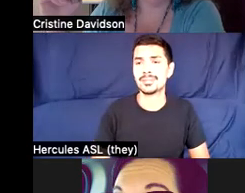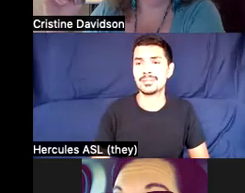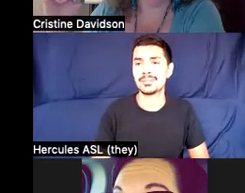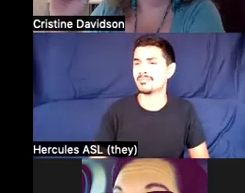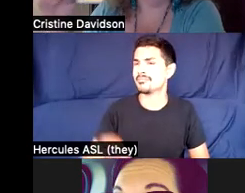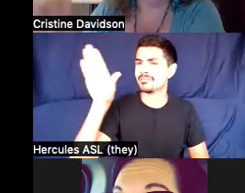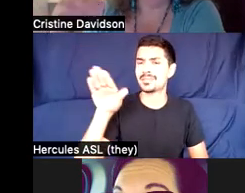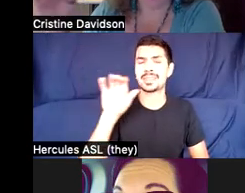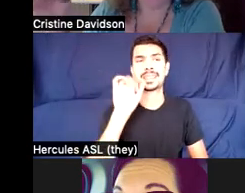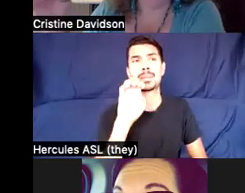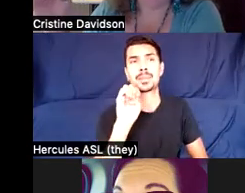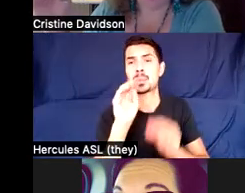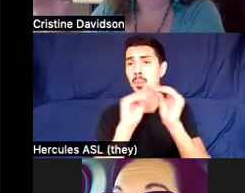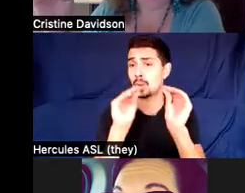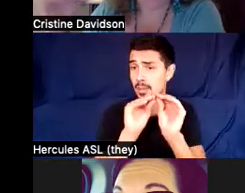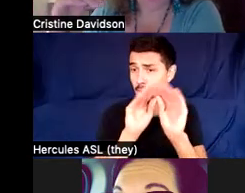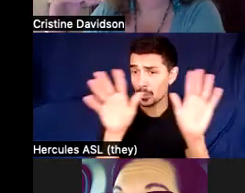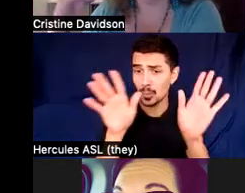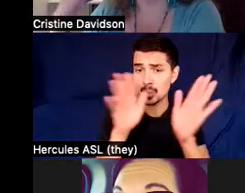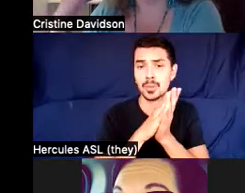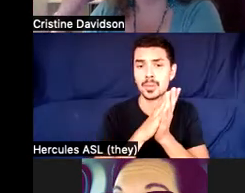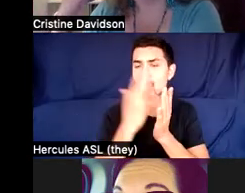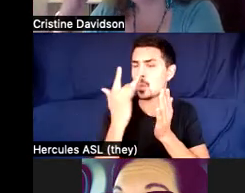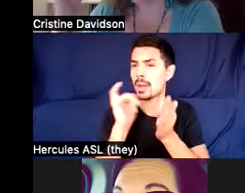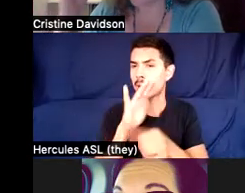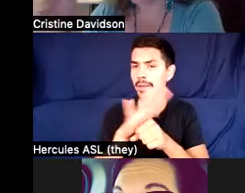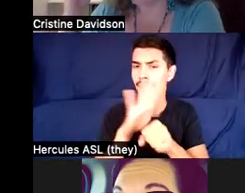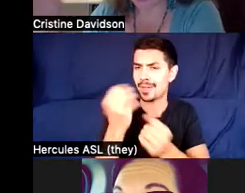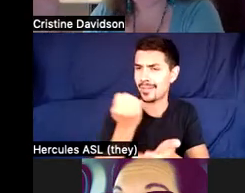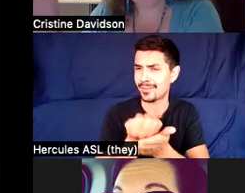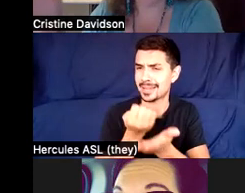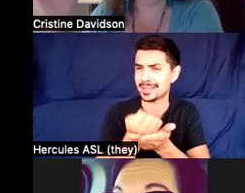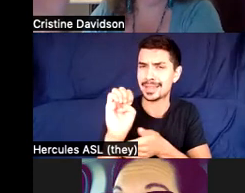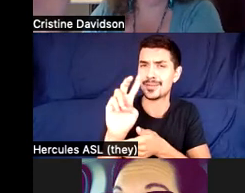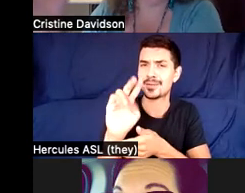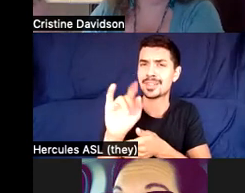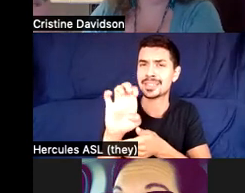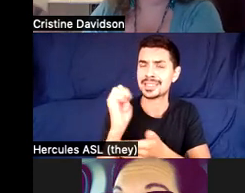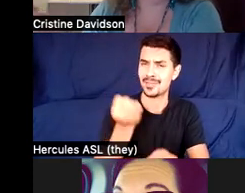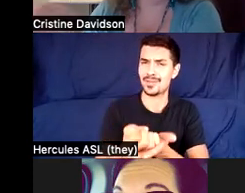more information on why there's not enough evidence, right? Like just the act of asking for